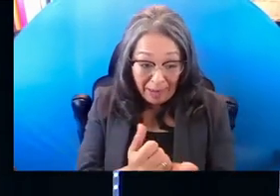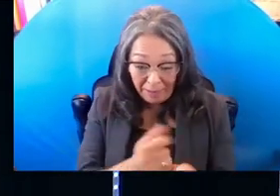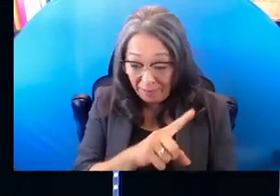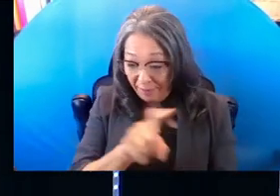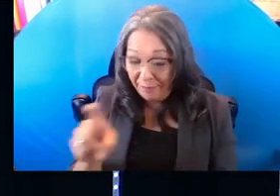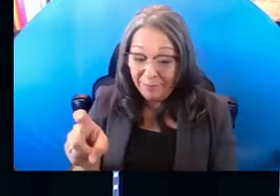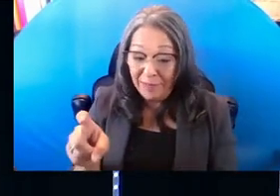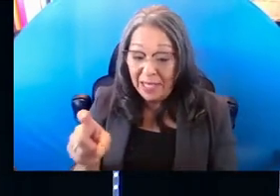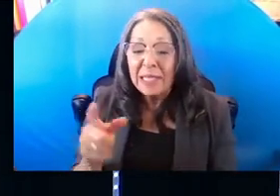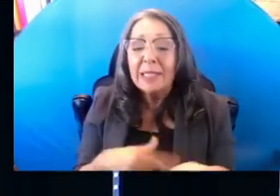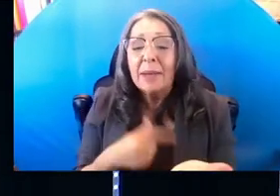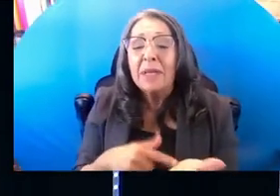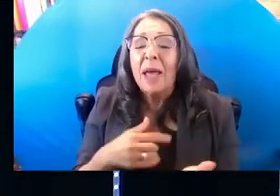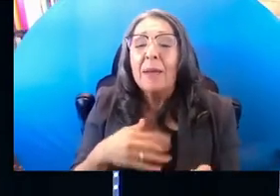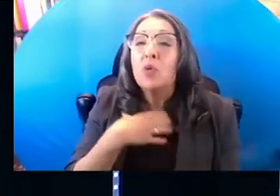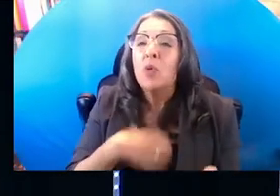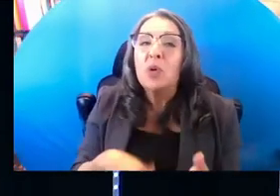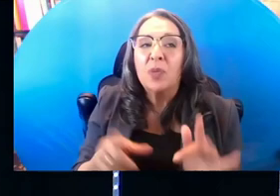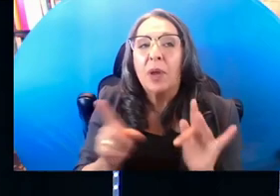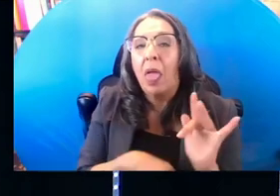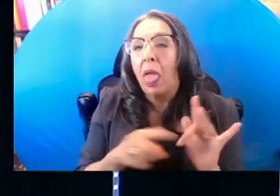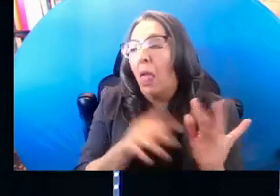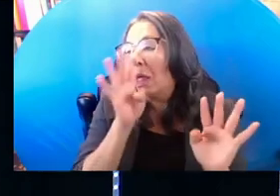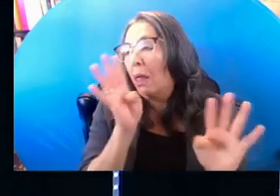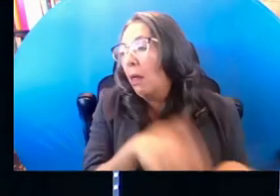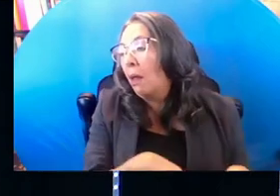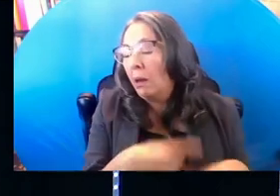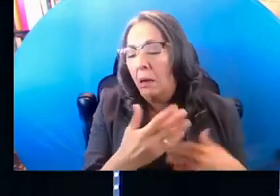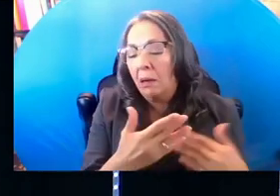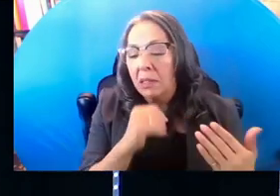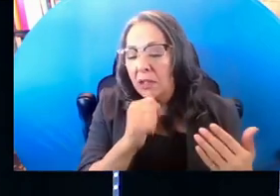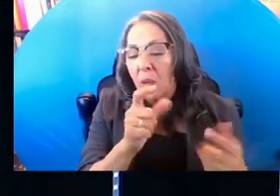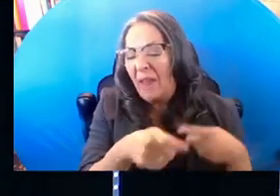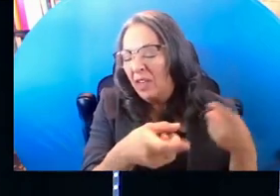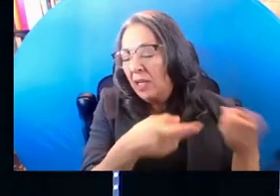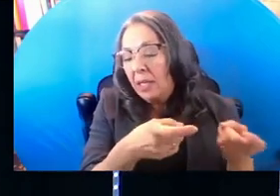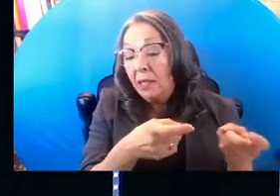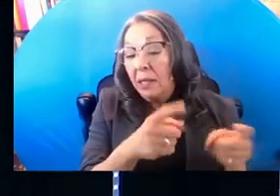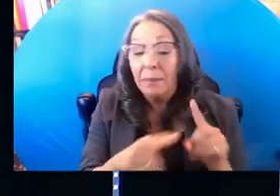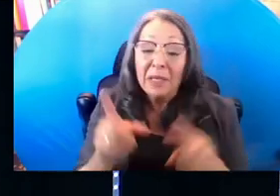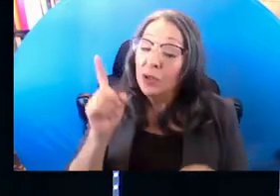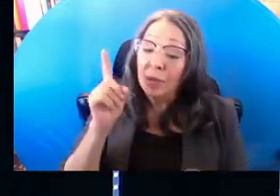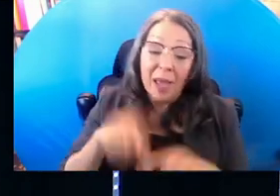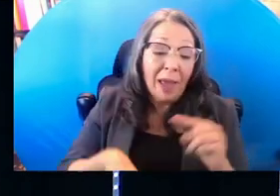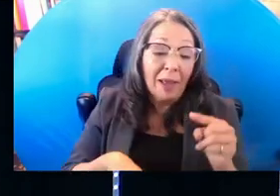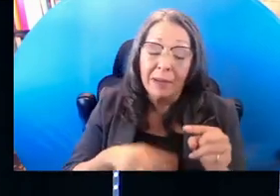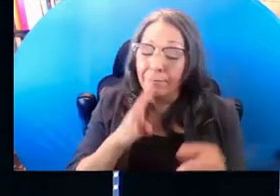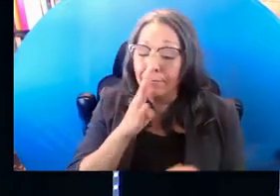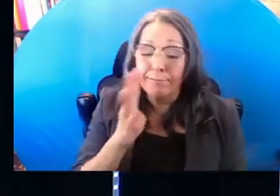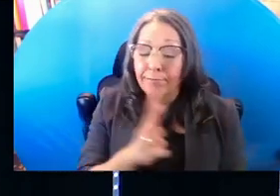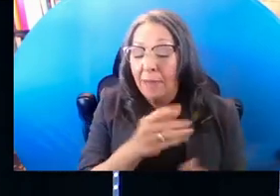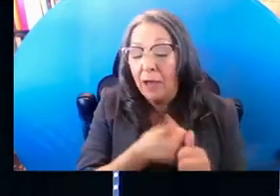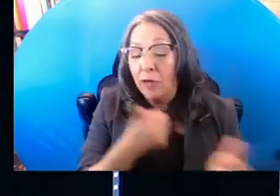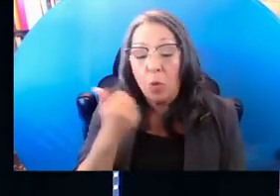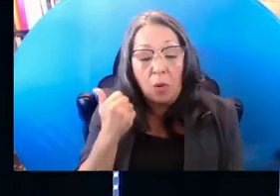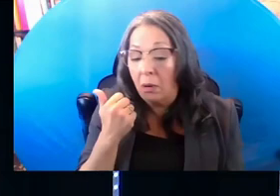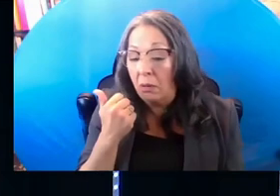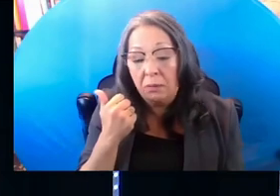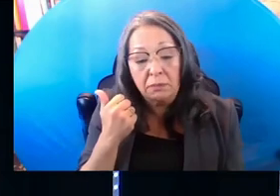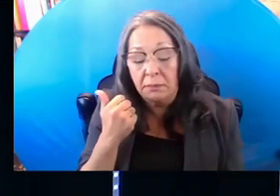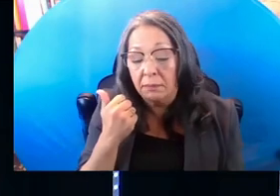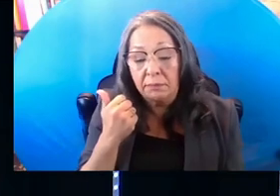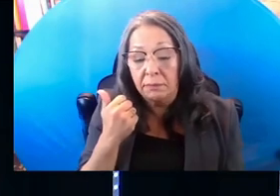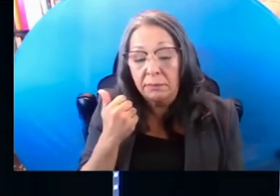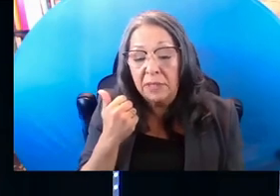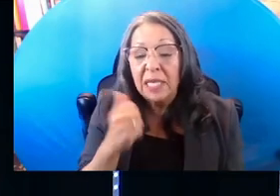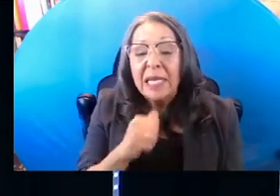Sometimes we wish we could skip them, but we could fast forward through them and just go on autopilot not to deal with them, but that's just not the way. And we realize in the end that it wasn't